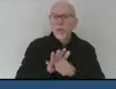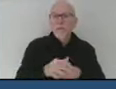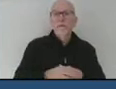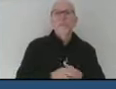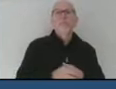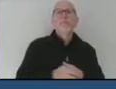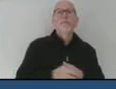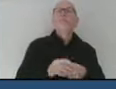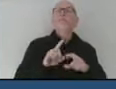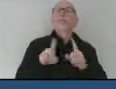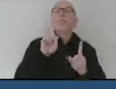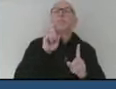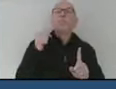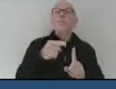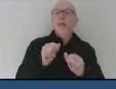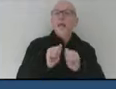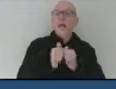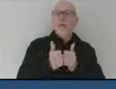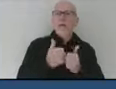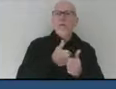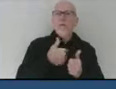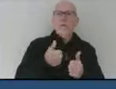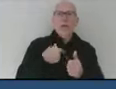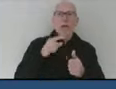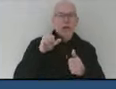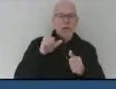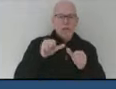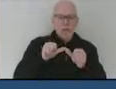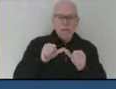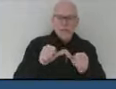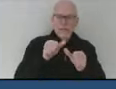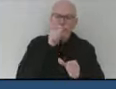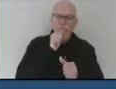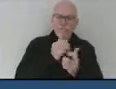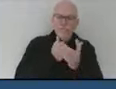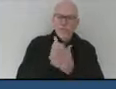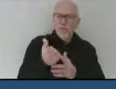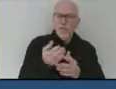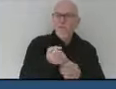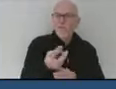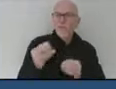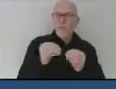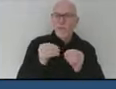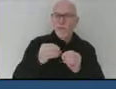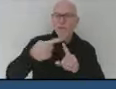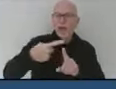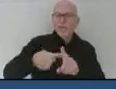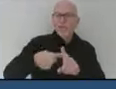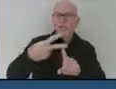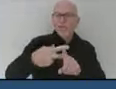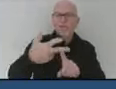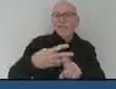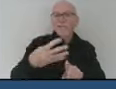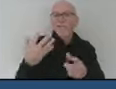But the key is how we get through the next few months until there is